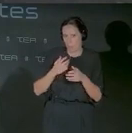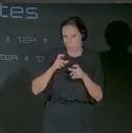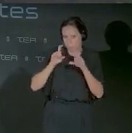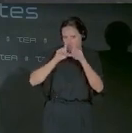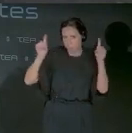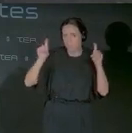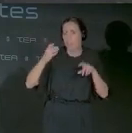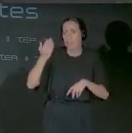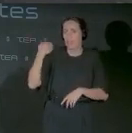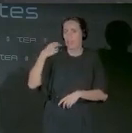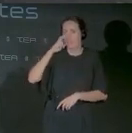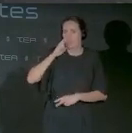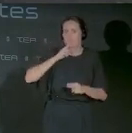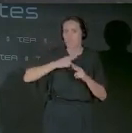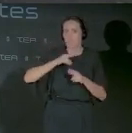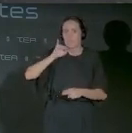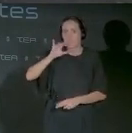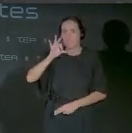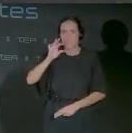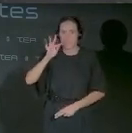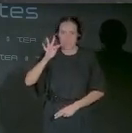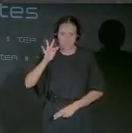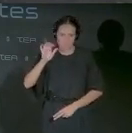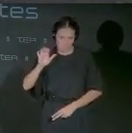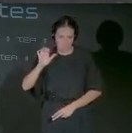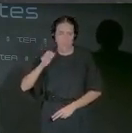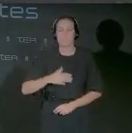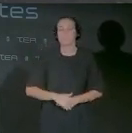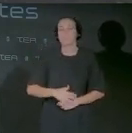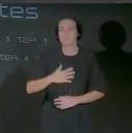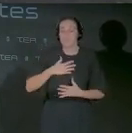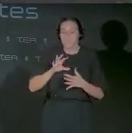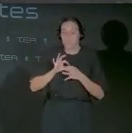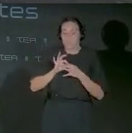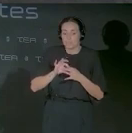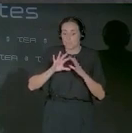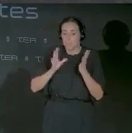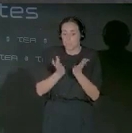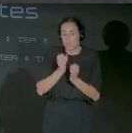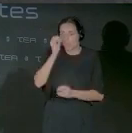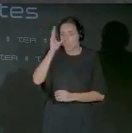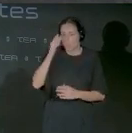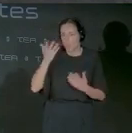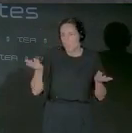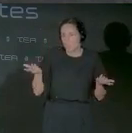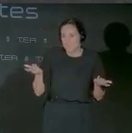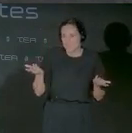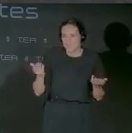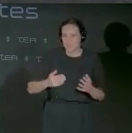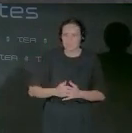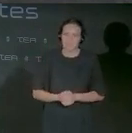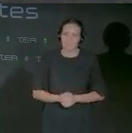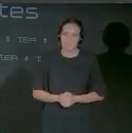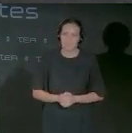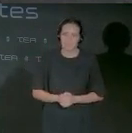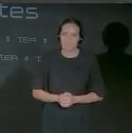My connection to virtual world is, of course, that our membership, video game companies, virtual worlds is nothing